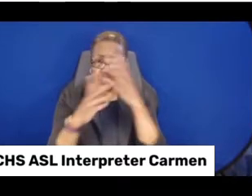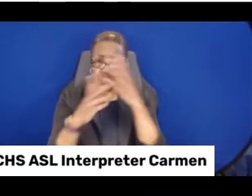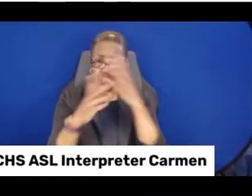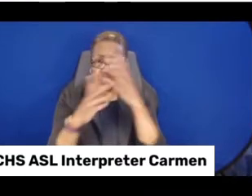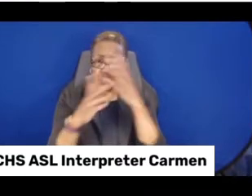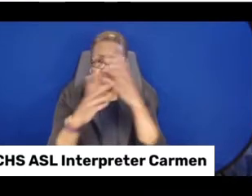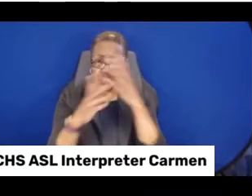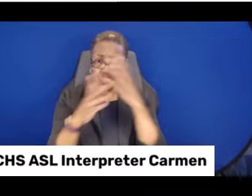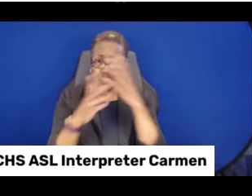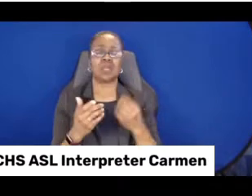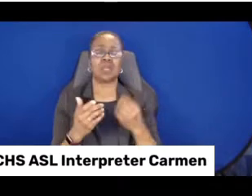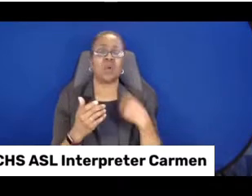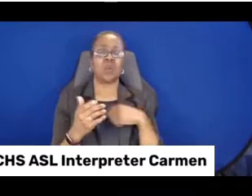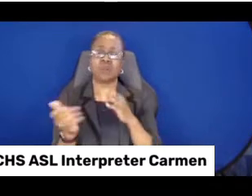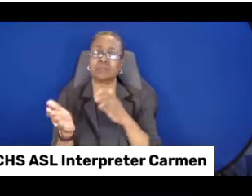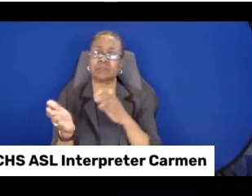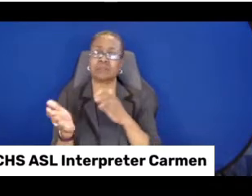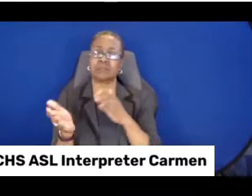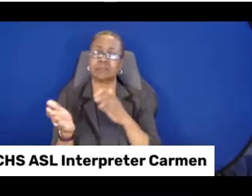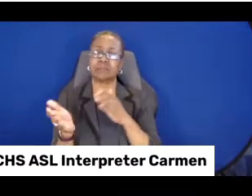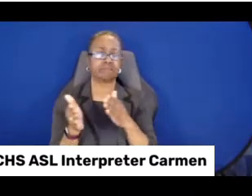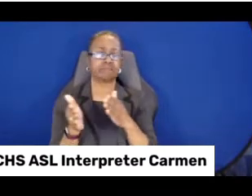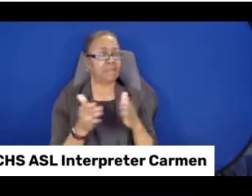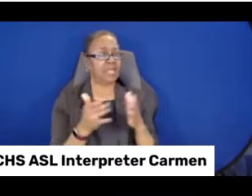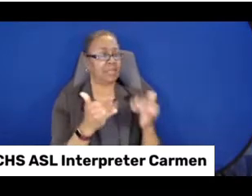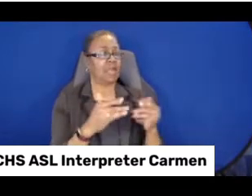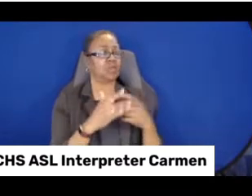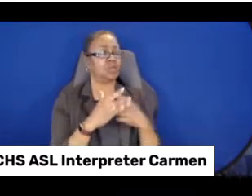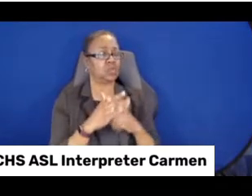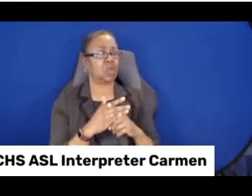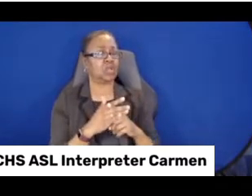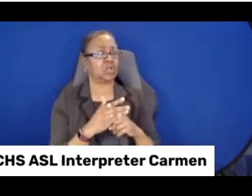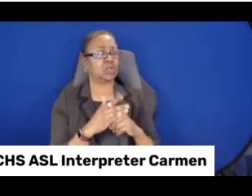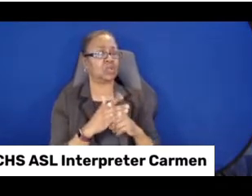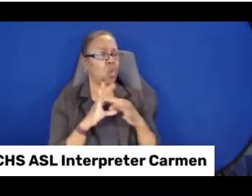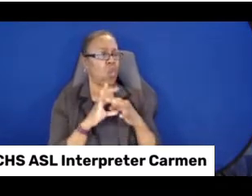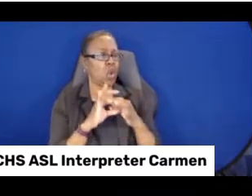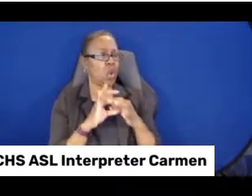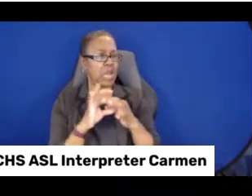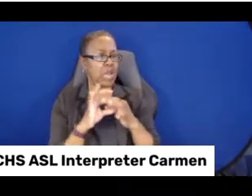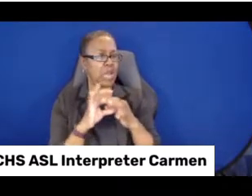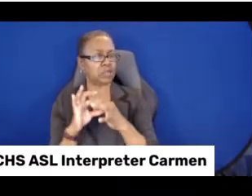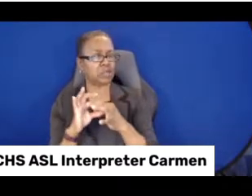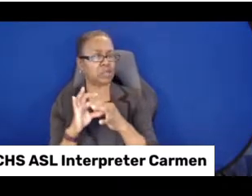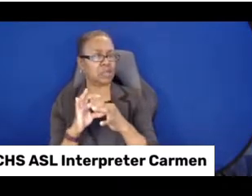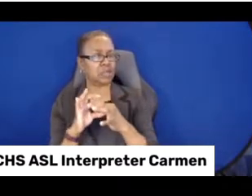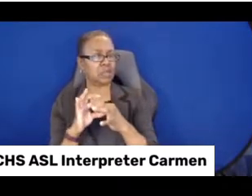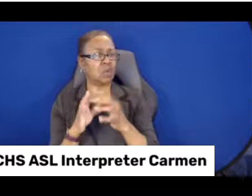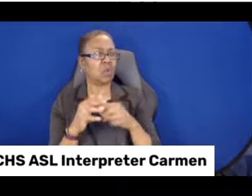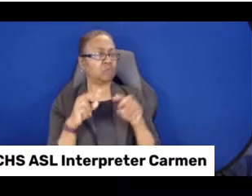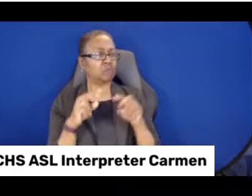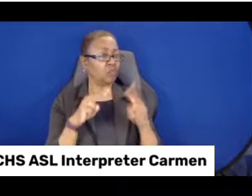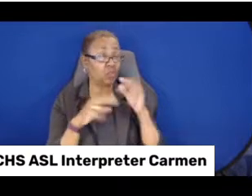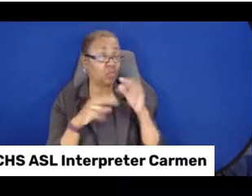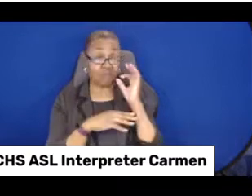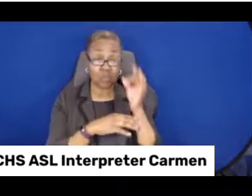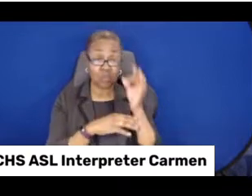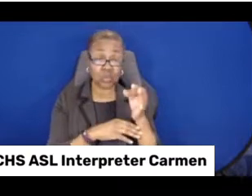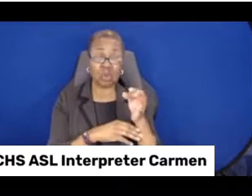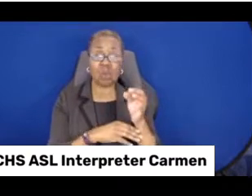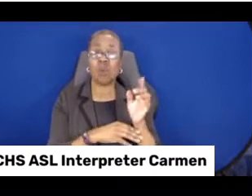is starting coordination. And what we're looking forward to in the future is where community and